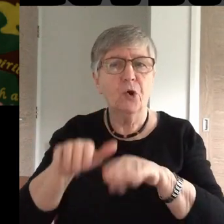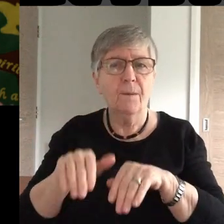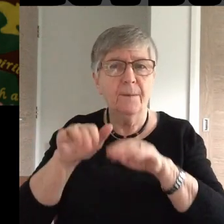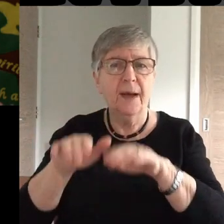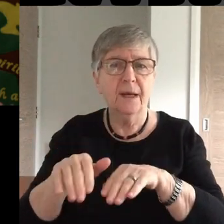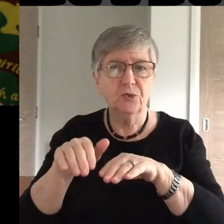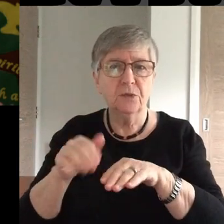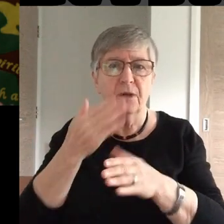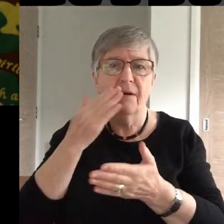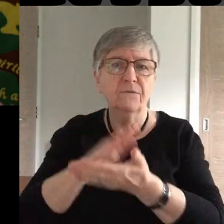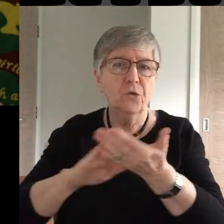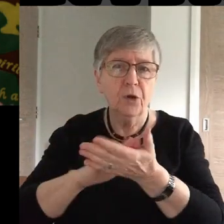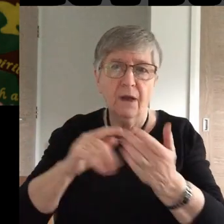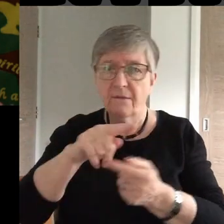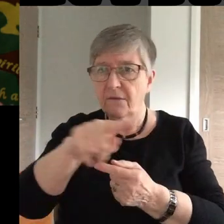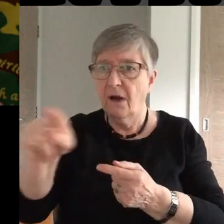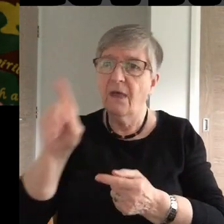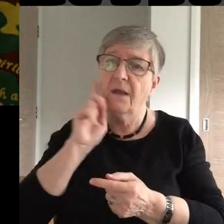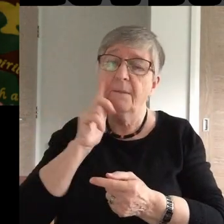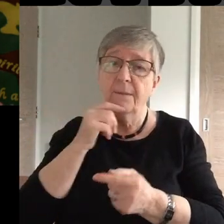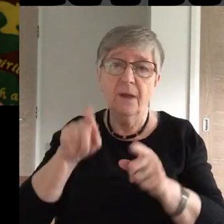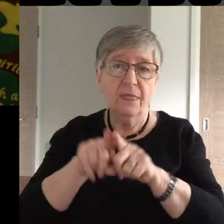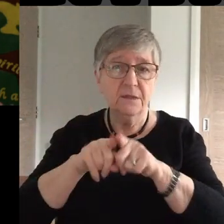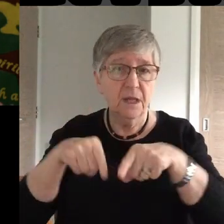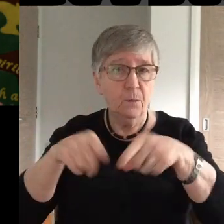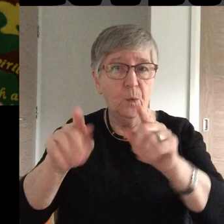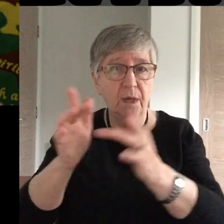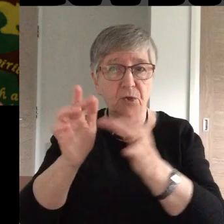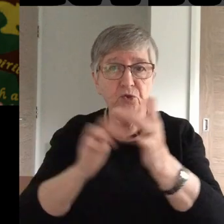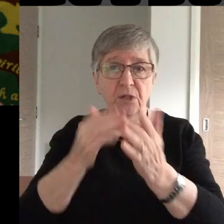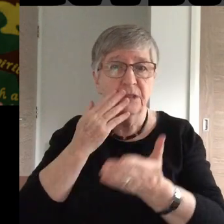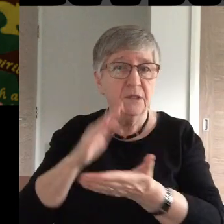compassion? Do you forgive others as you were forgiven?